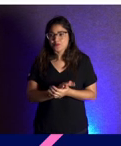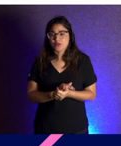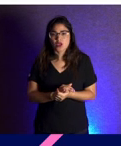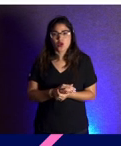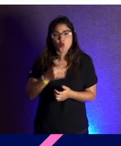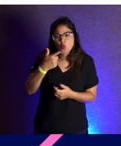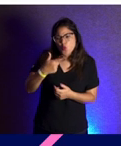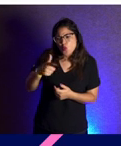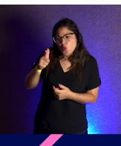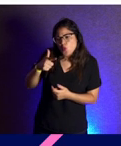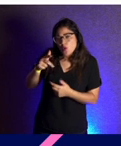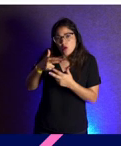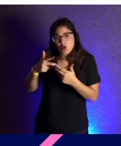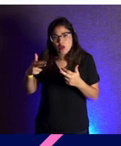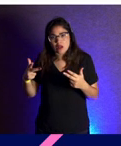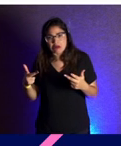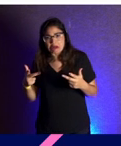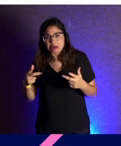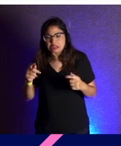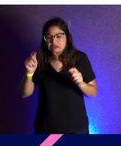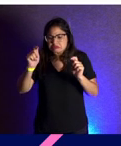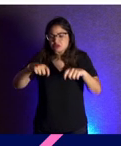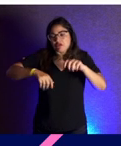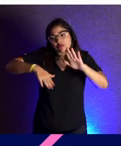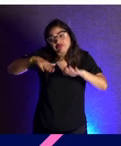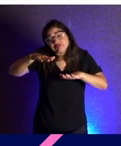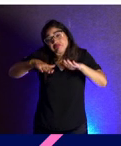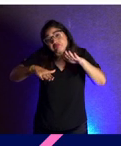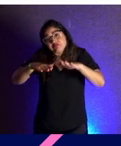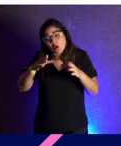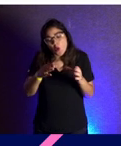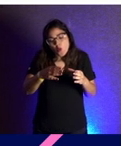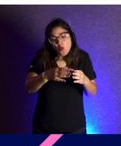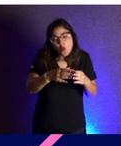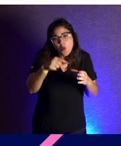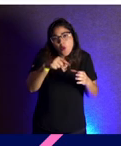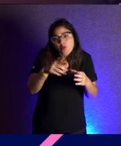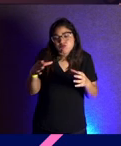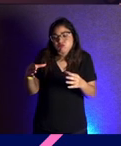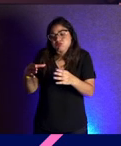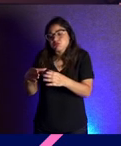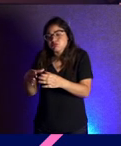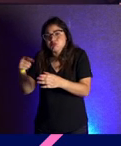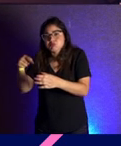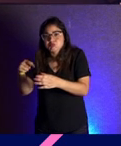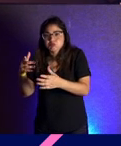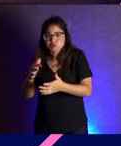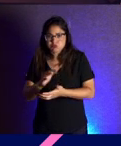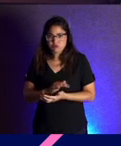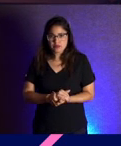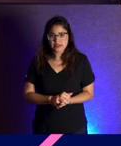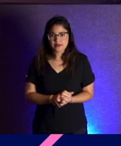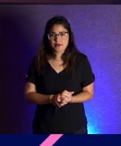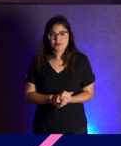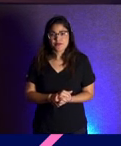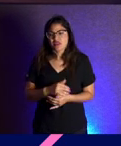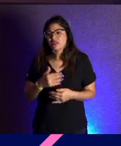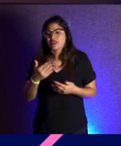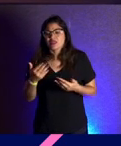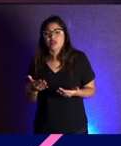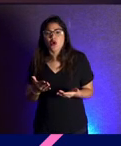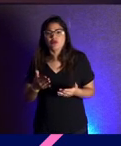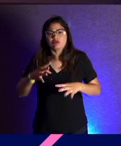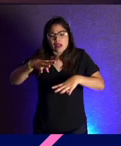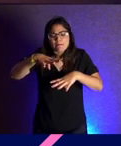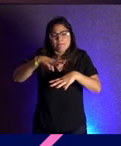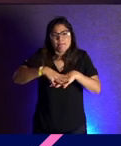One of the data sets. And so we can ask, what is the story that the mathematics tell? Use it only some of